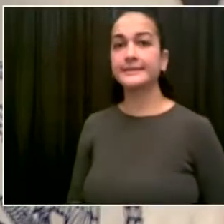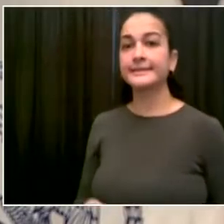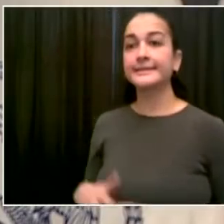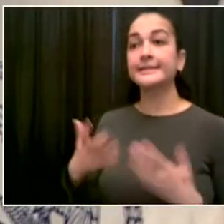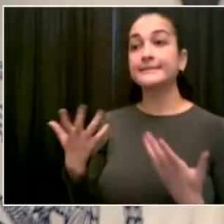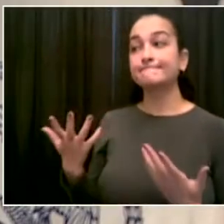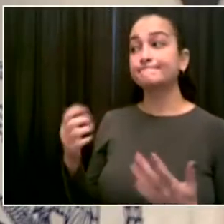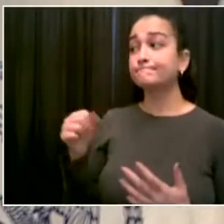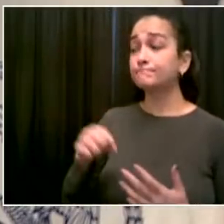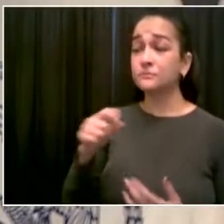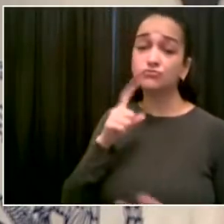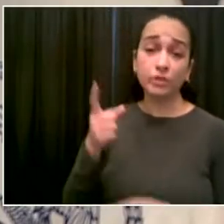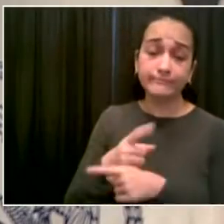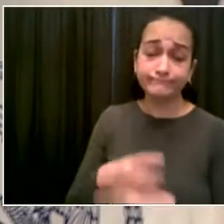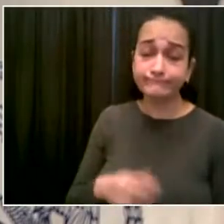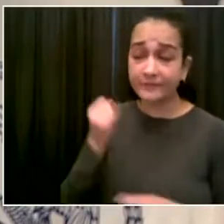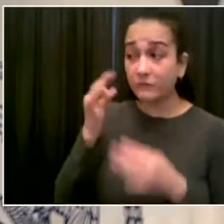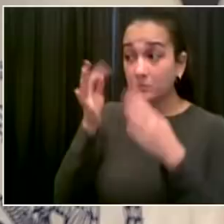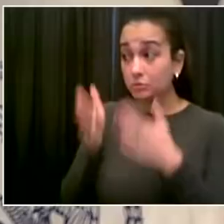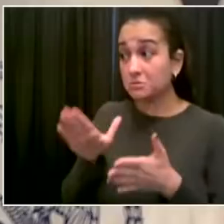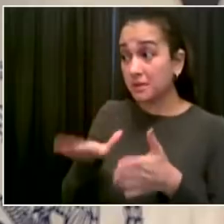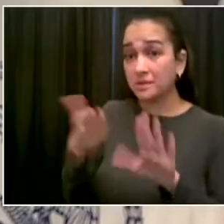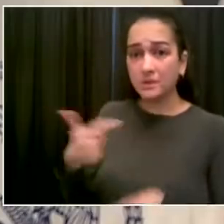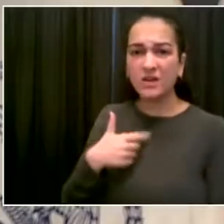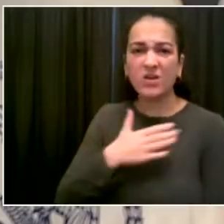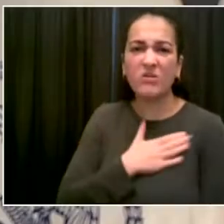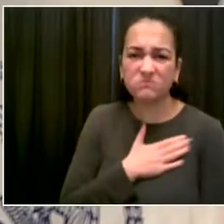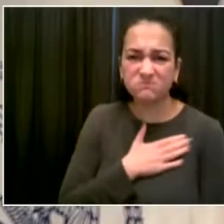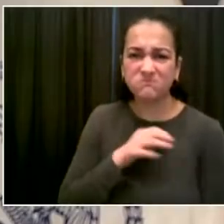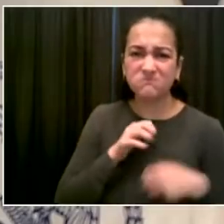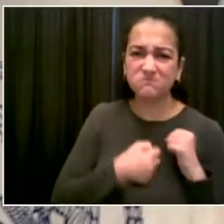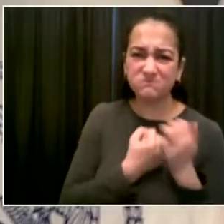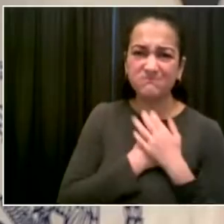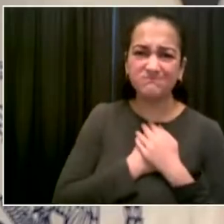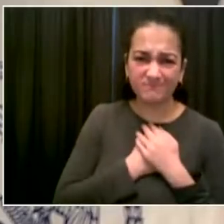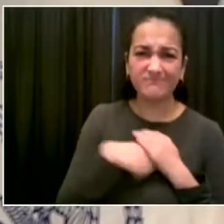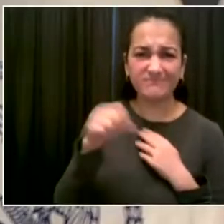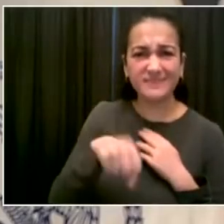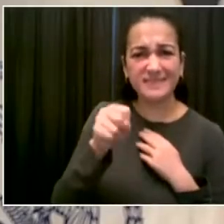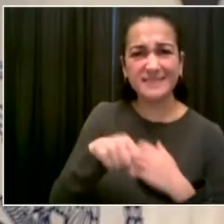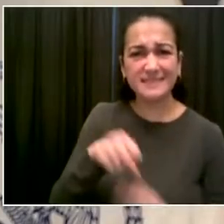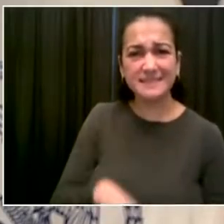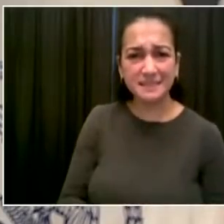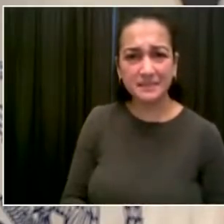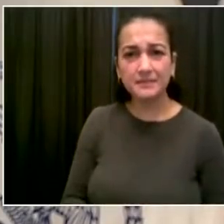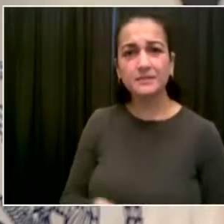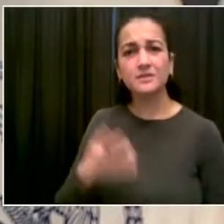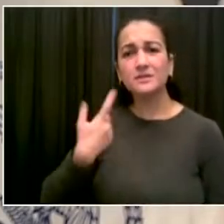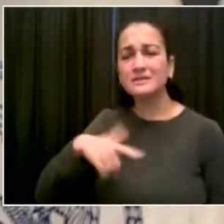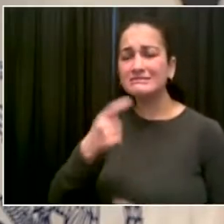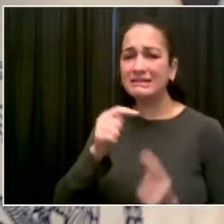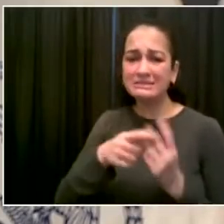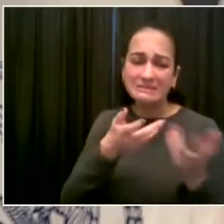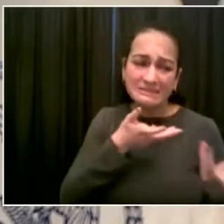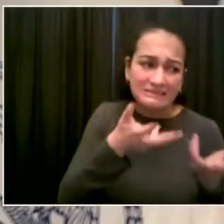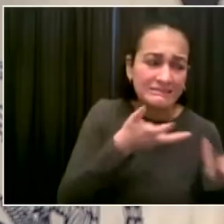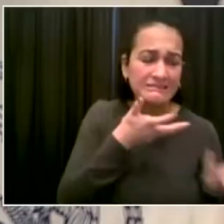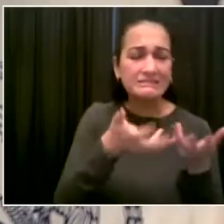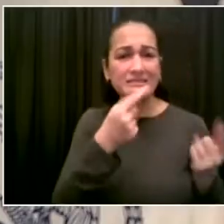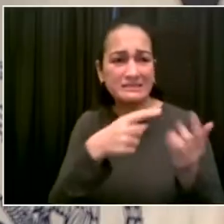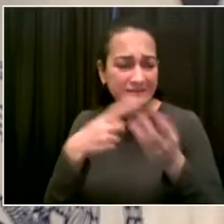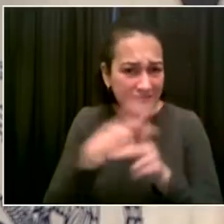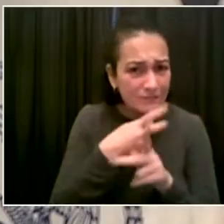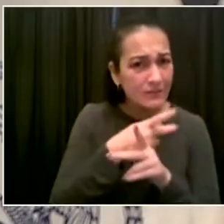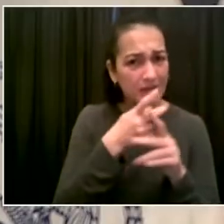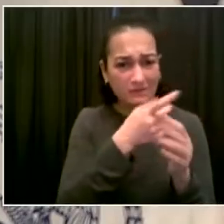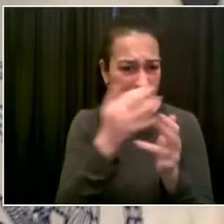We really, really try with everyone in corrections, whether they are an employee or an inmate, to convince them to get